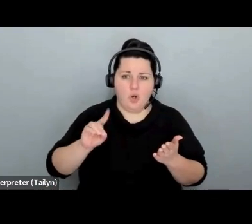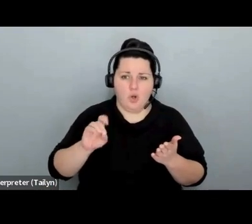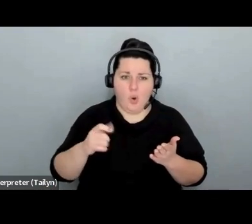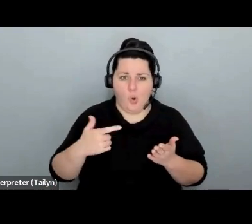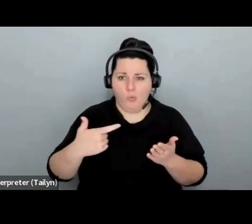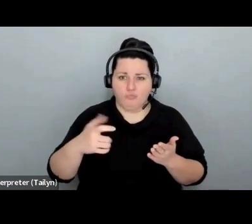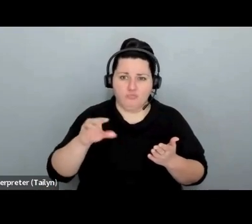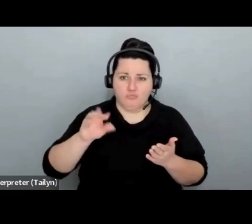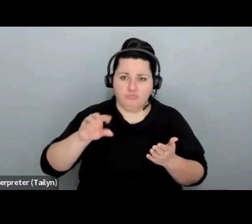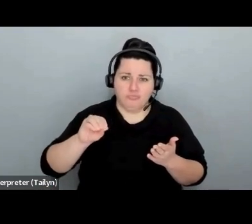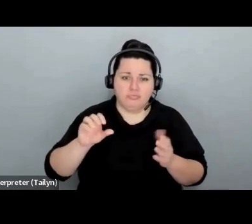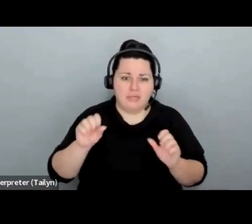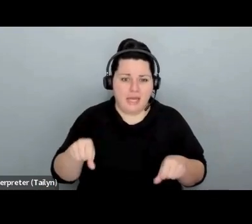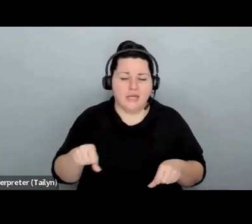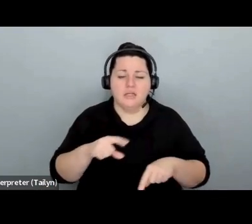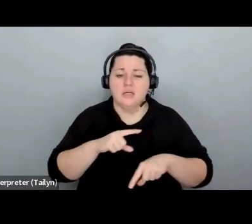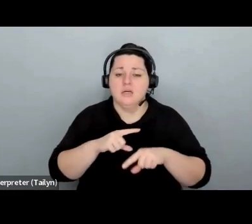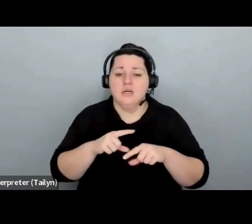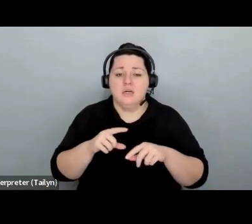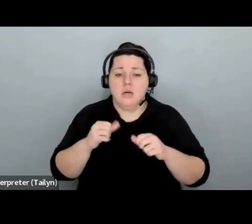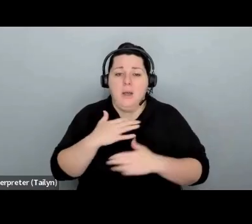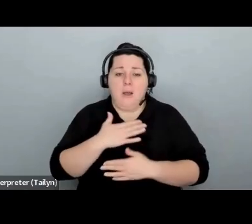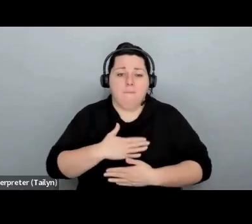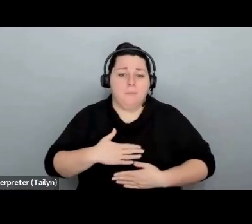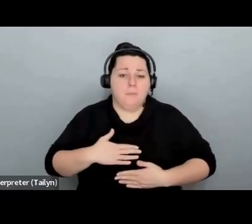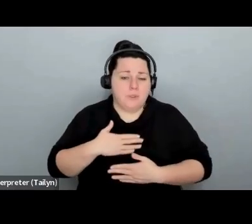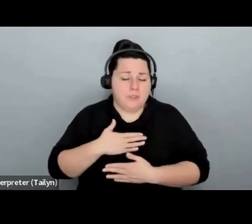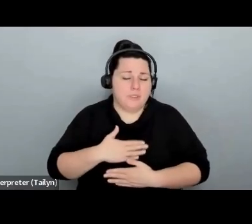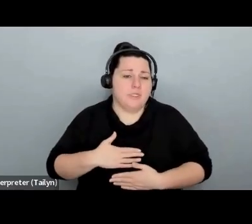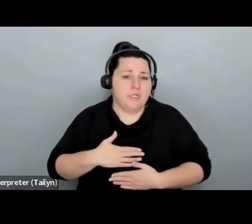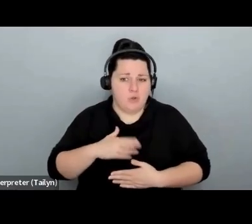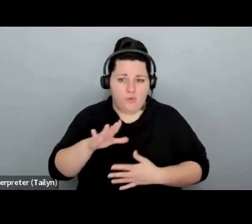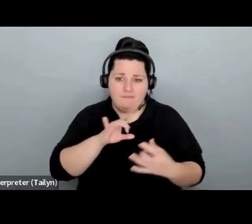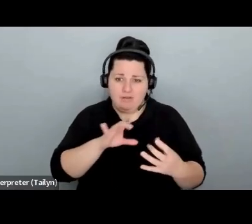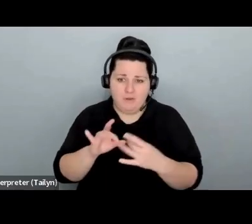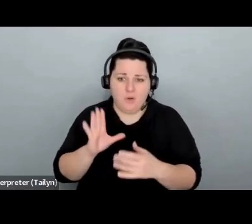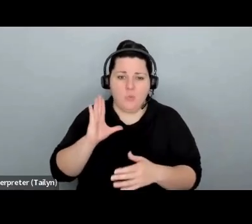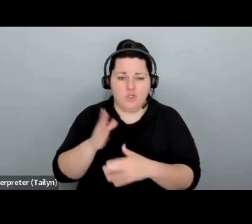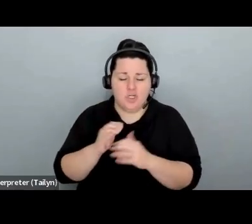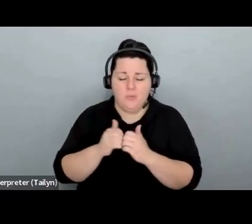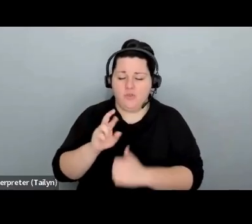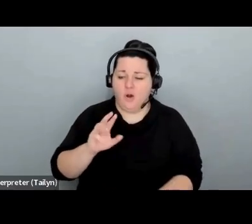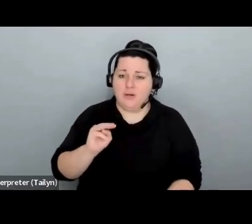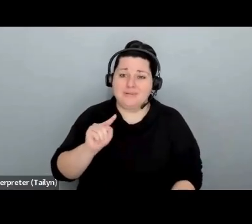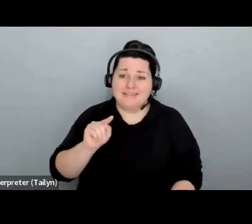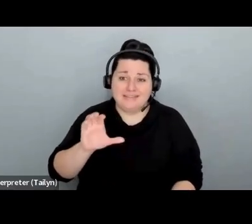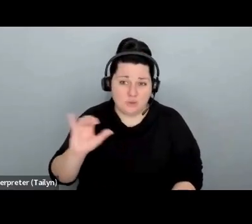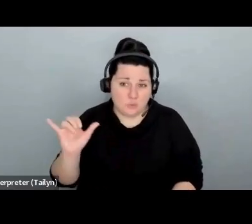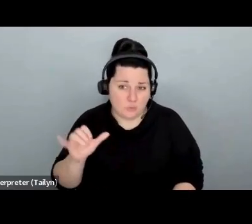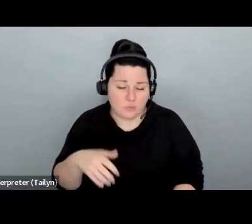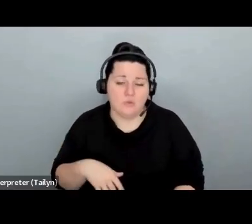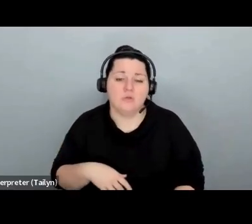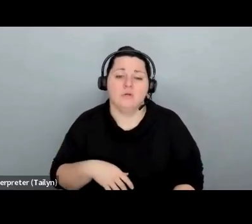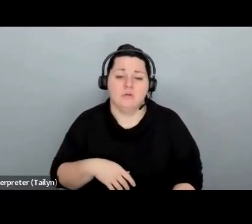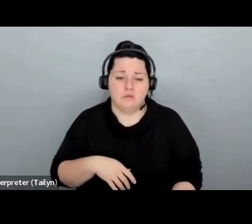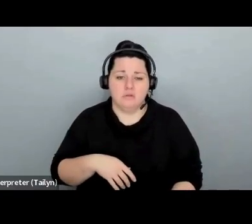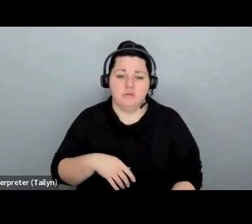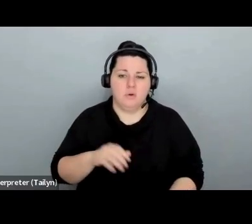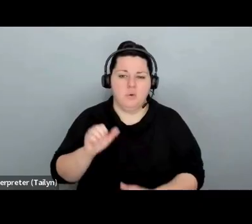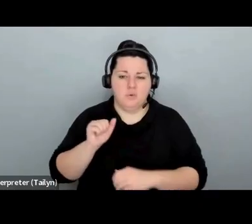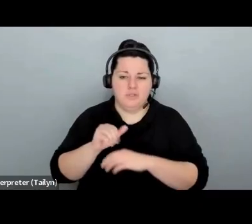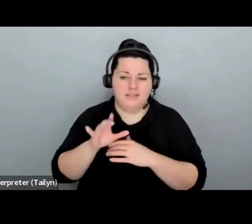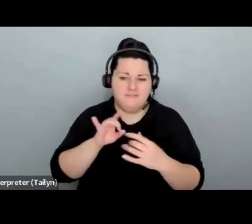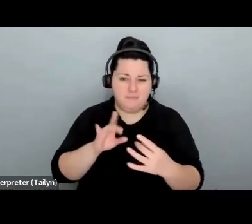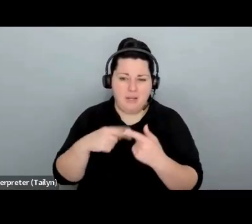page, but we do appreciate your feedback. This will be shared with RMTC as well, so they can see the feedback on